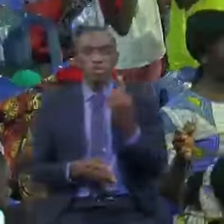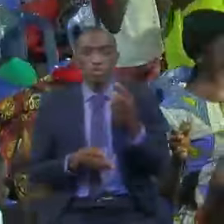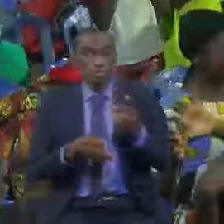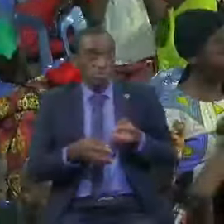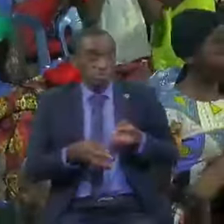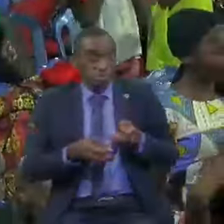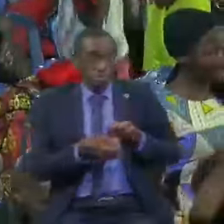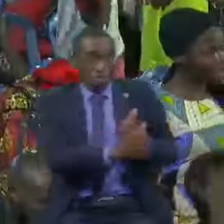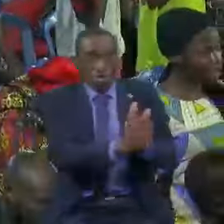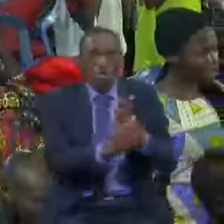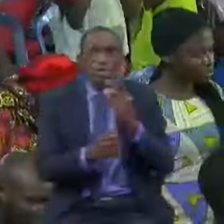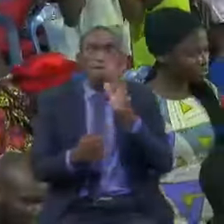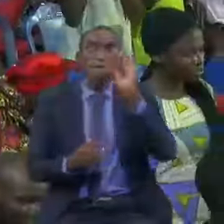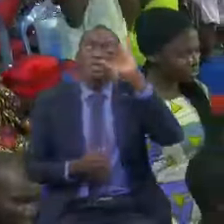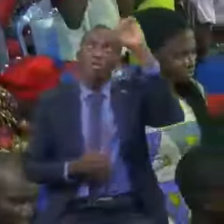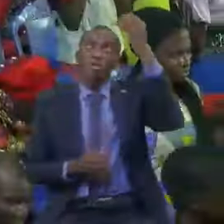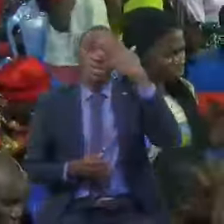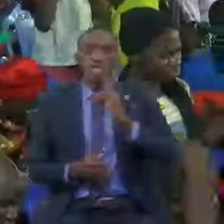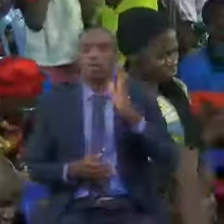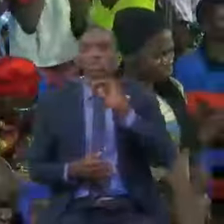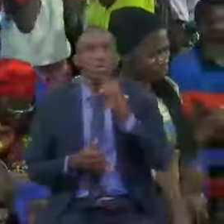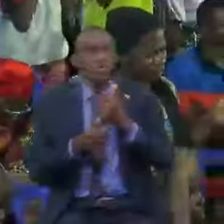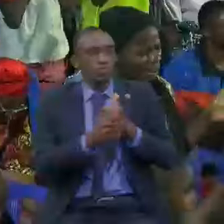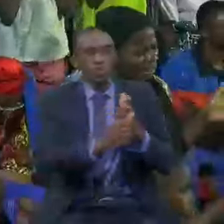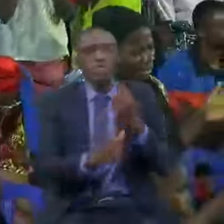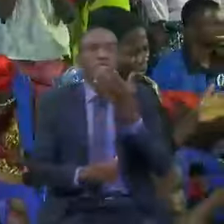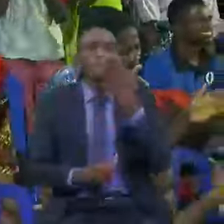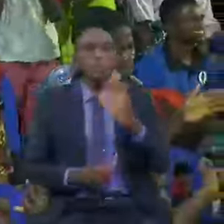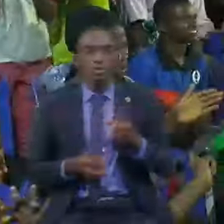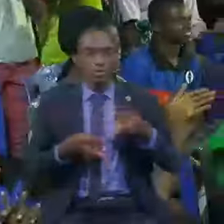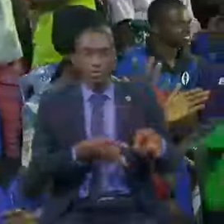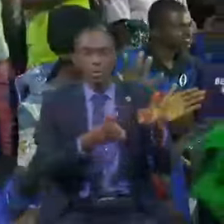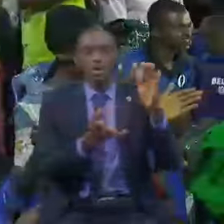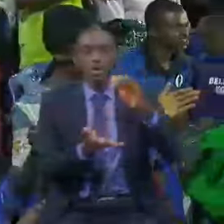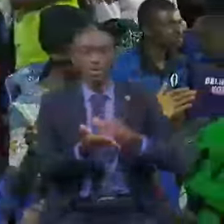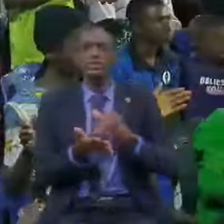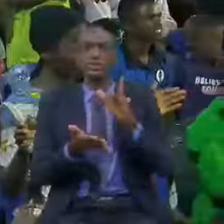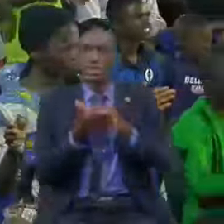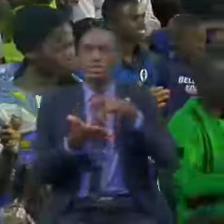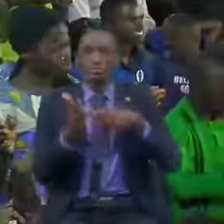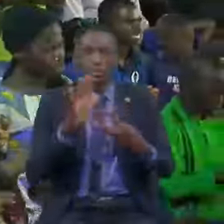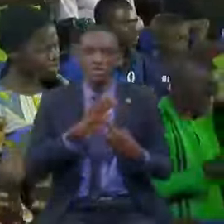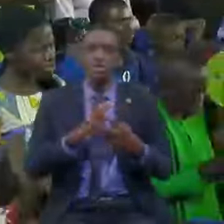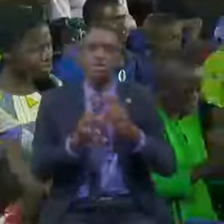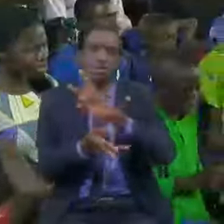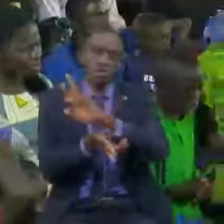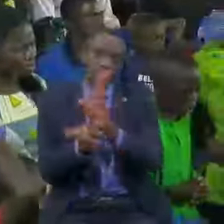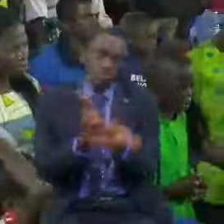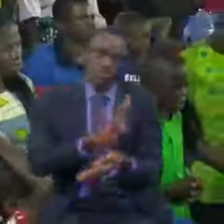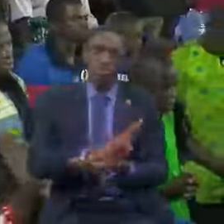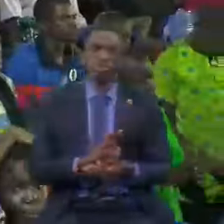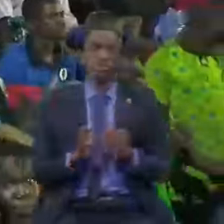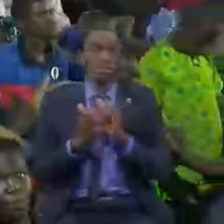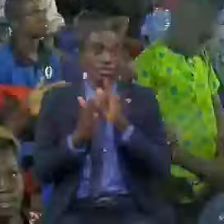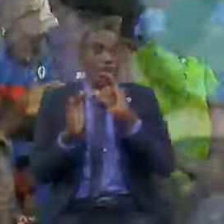way anymore. Tell the Lord, that's called repentance. That the way to get into